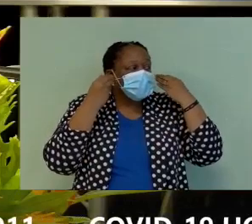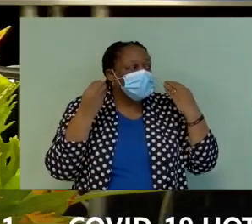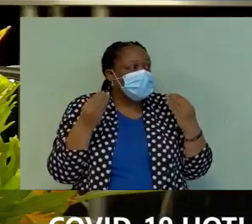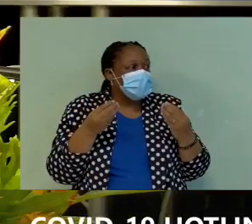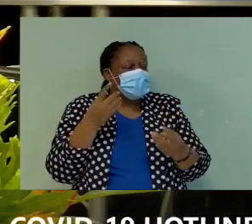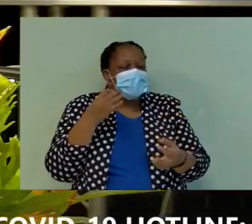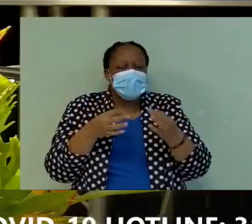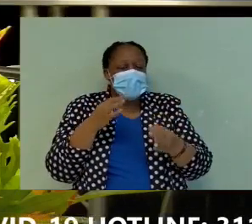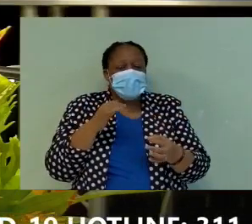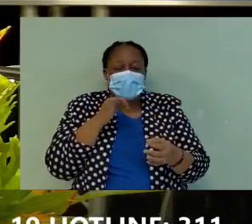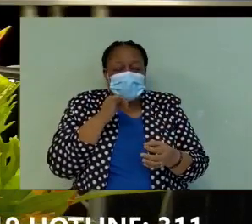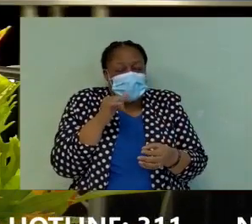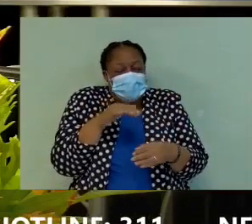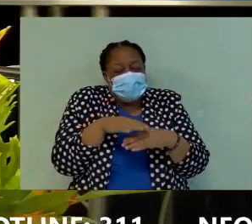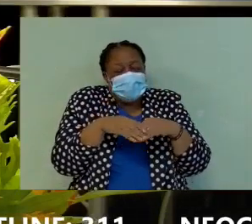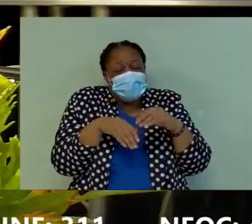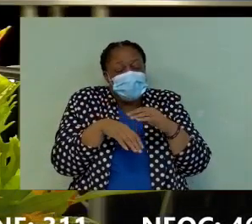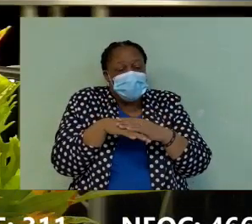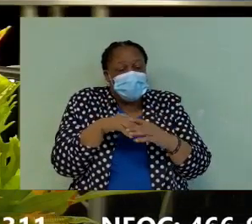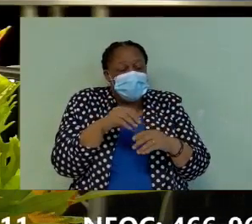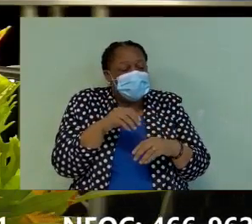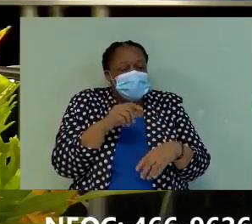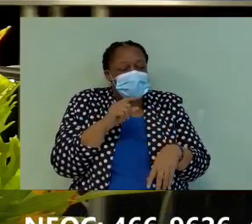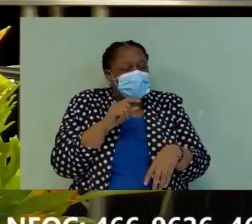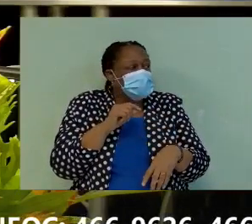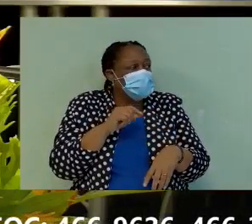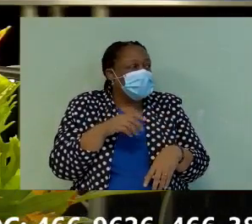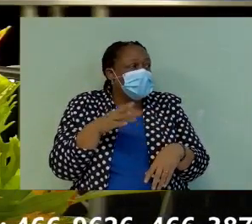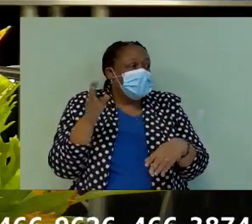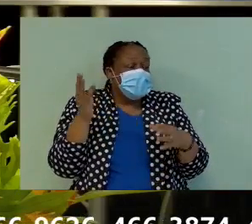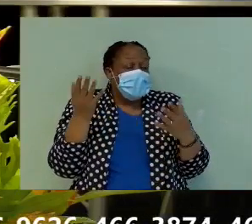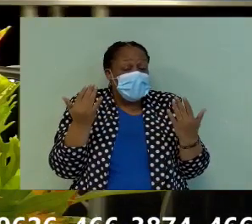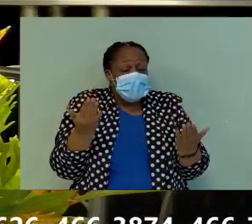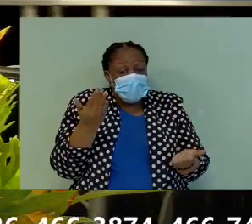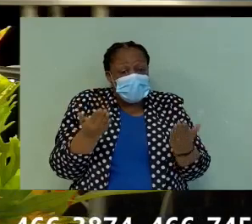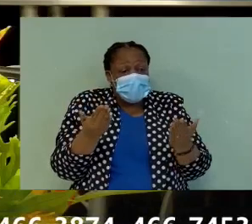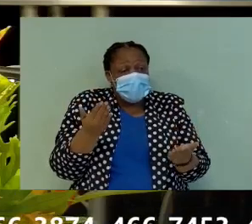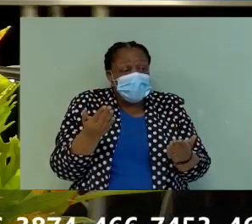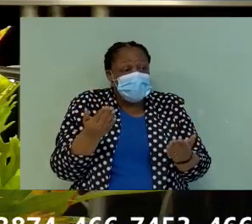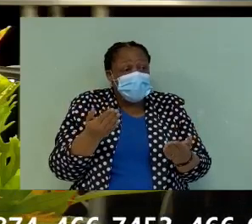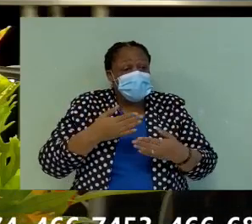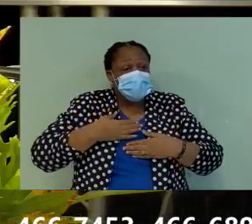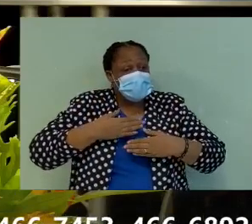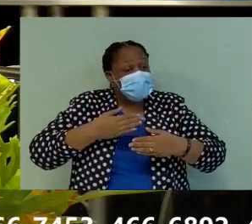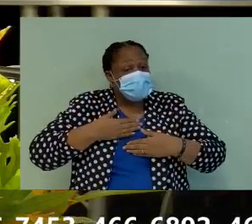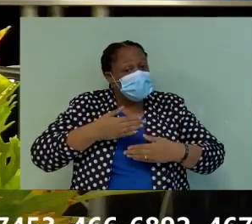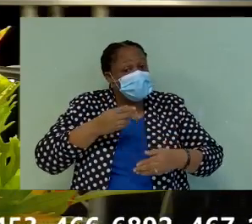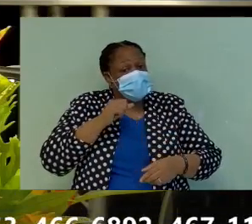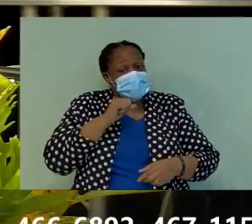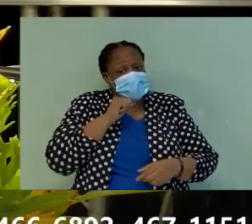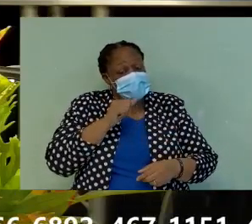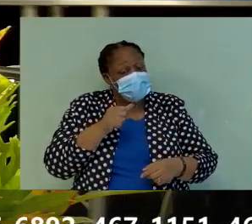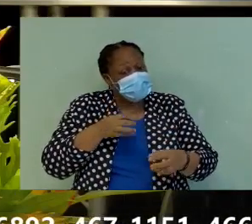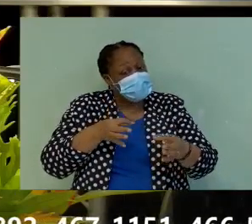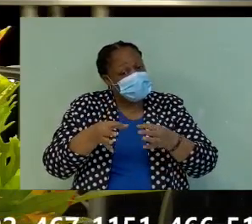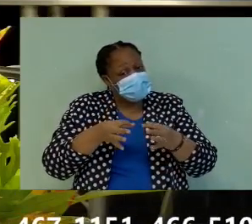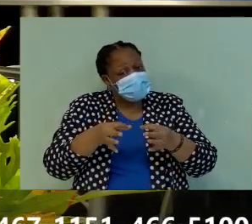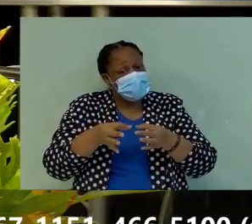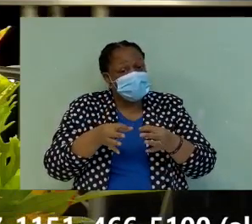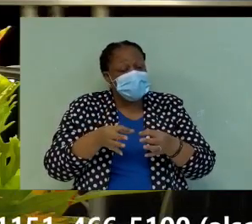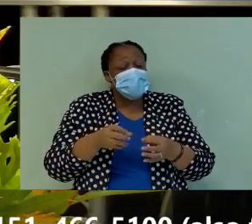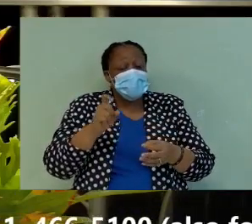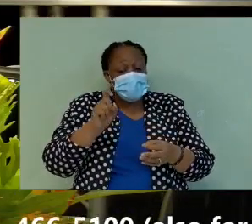any way and it's hampering your breathing, it may mean that your asthma is not controlled. And in fact, you really need to